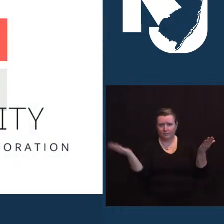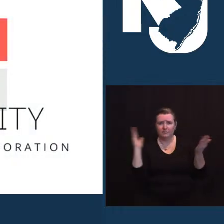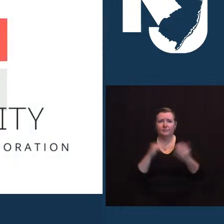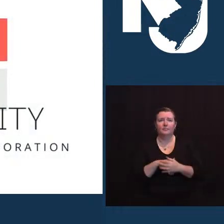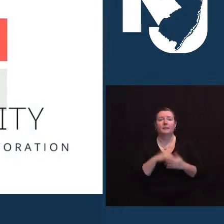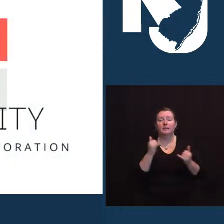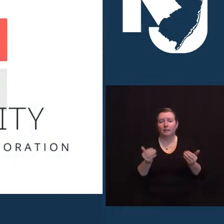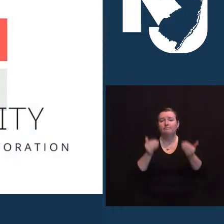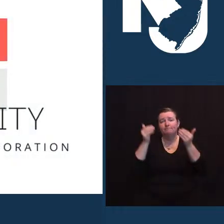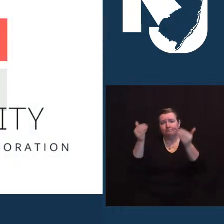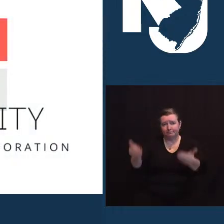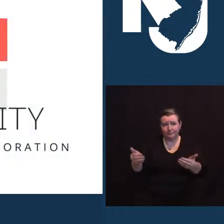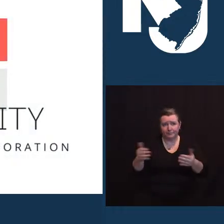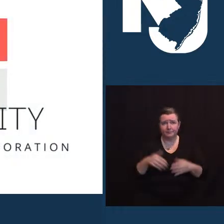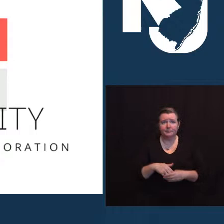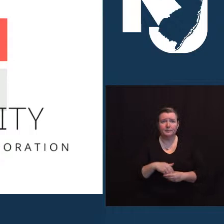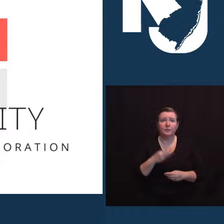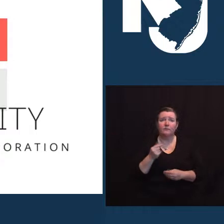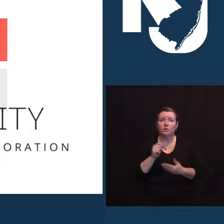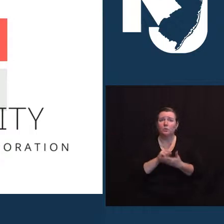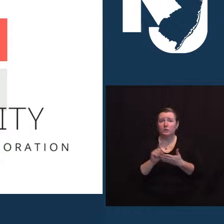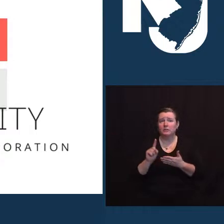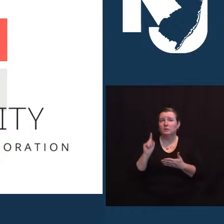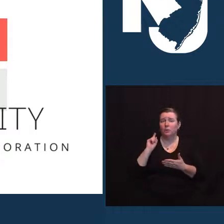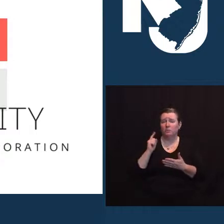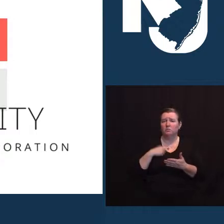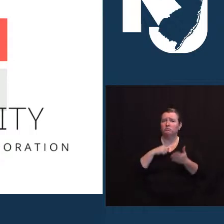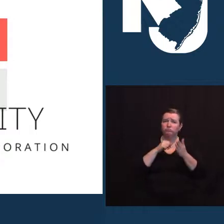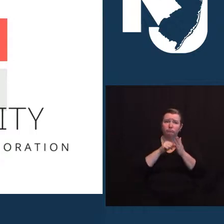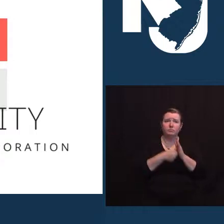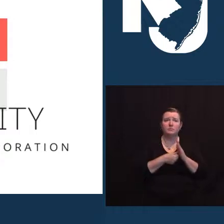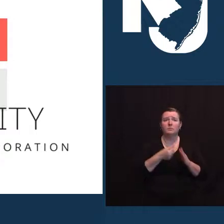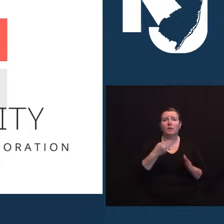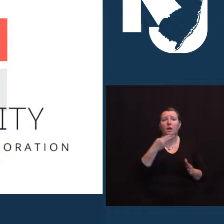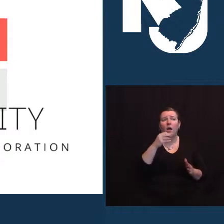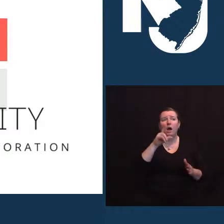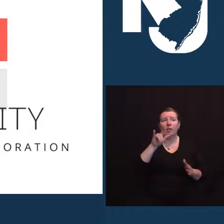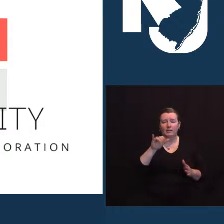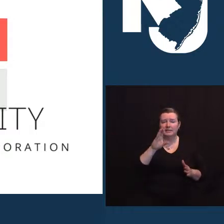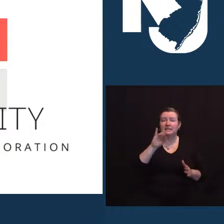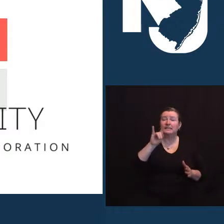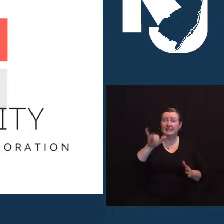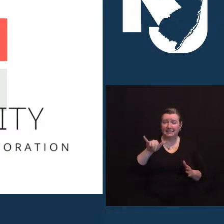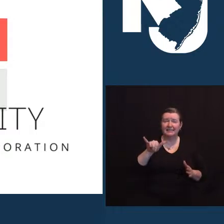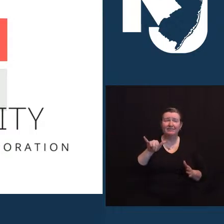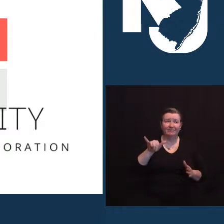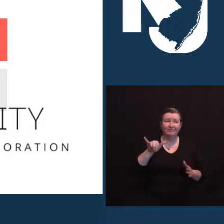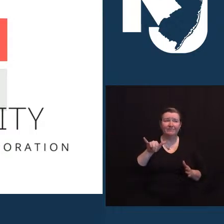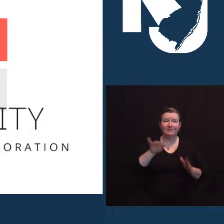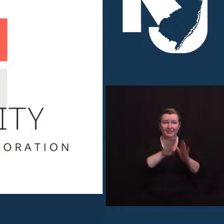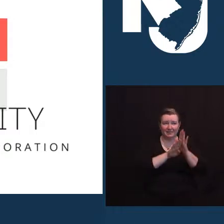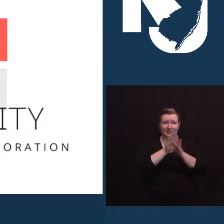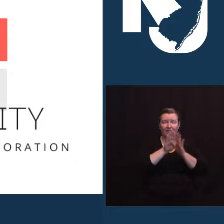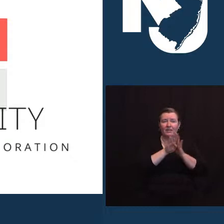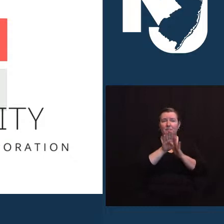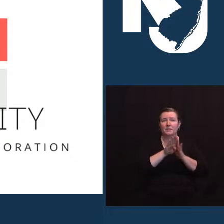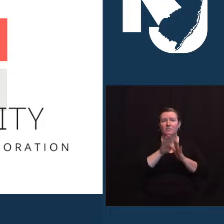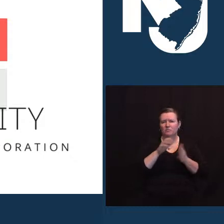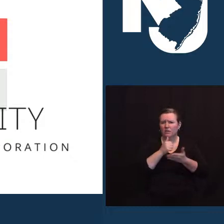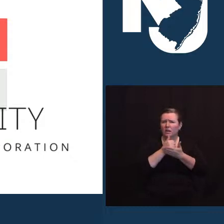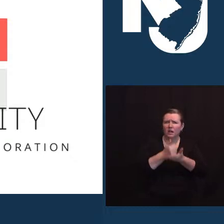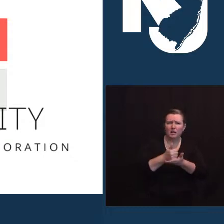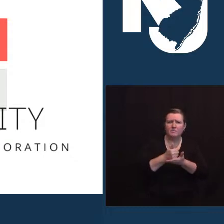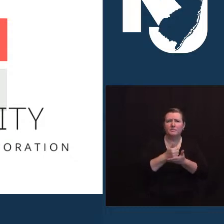A couple of weeks back, we highlighted the efforts of the Holly City Development Corporation to help downtown Millville and its small